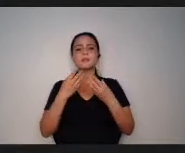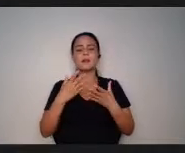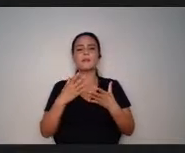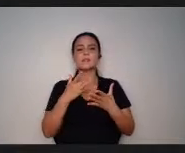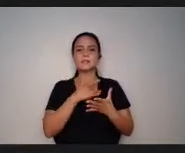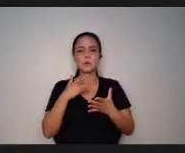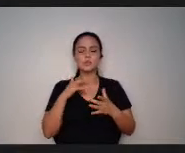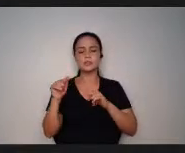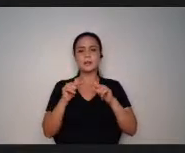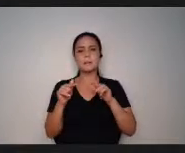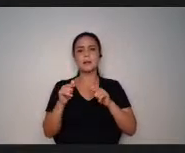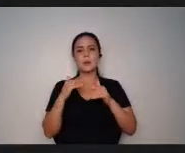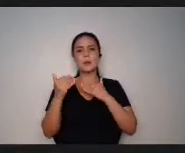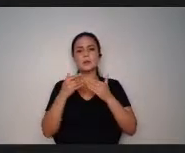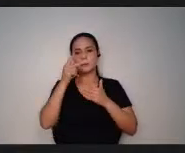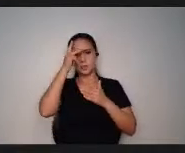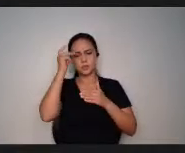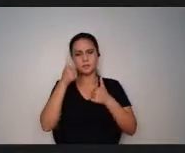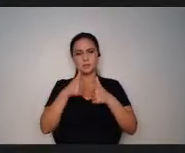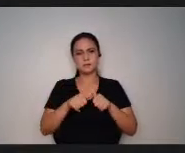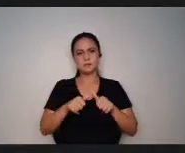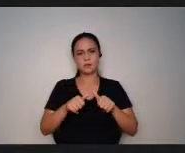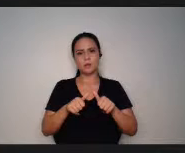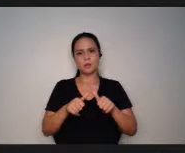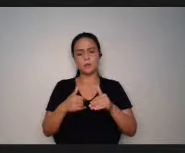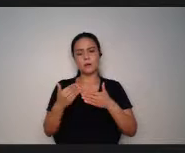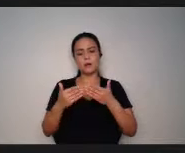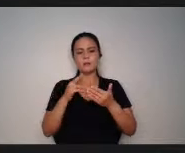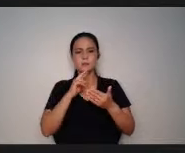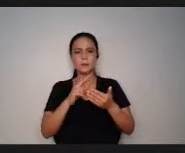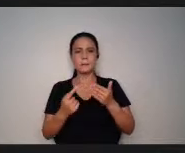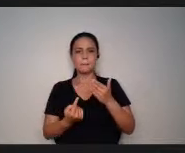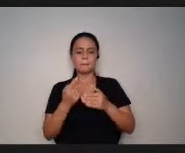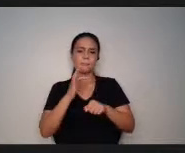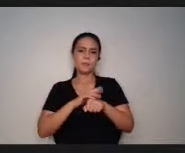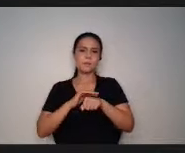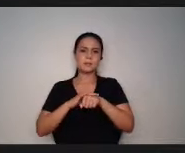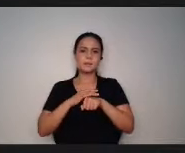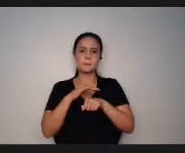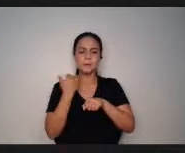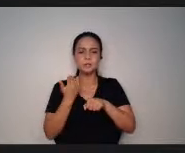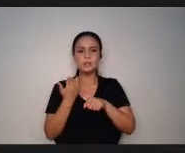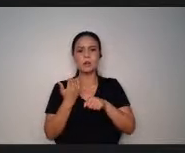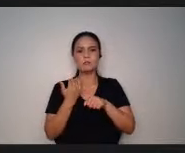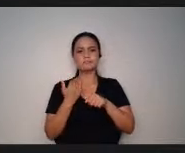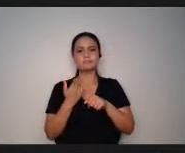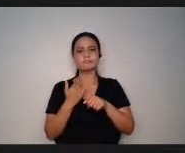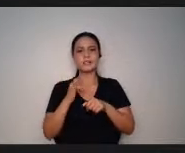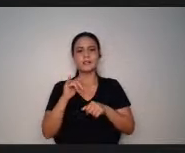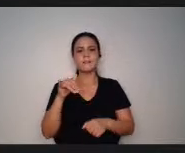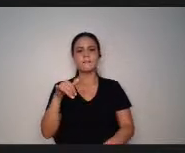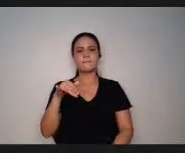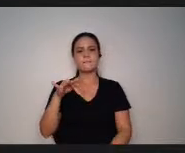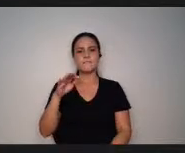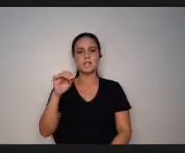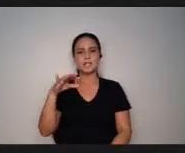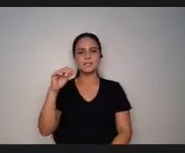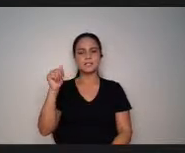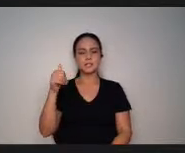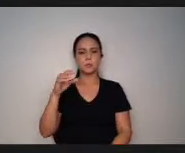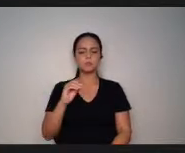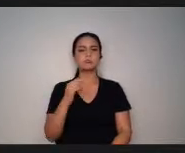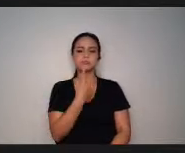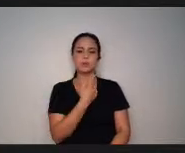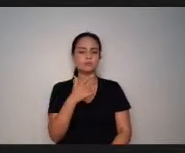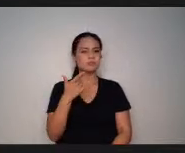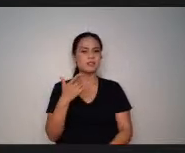deadly infectious disease, which we haven't had really to deal with ever before to this scale.